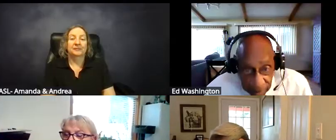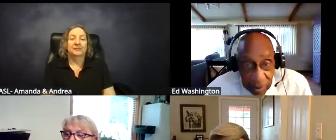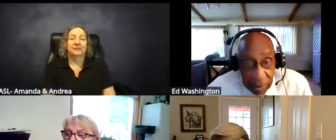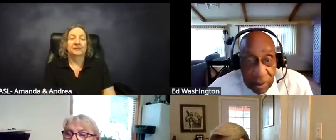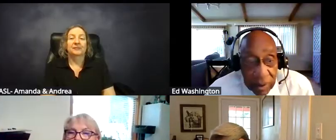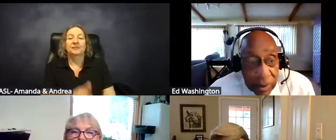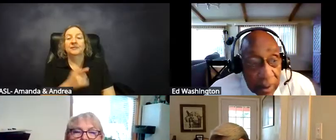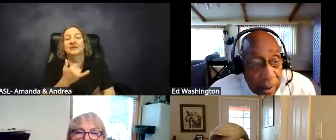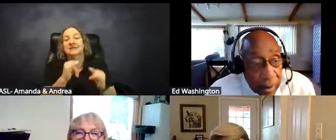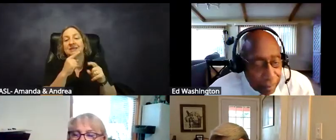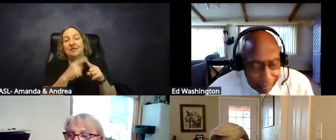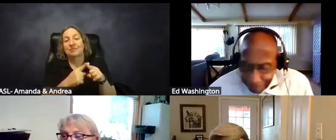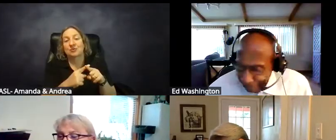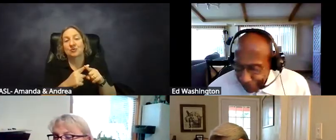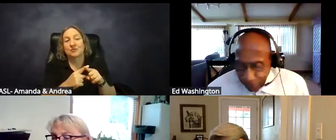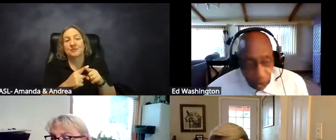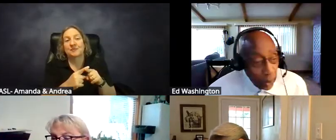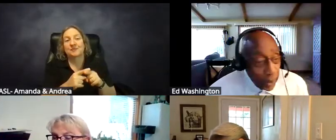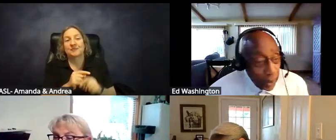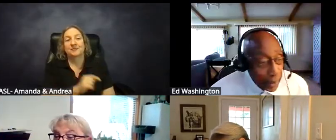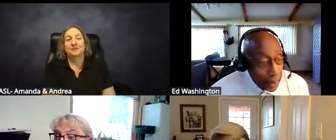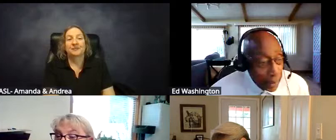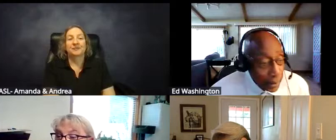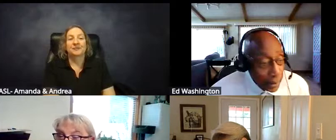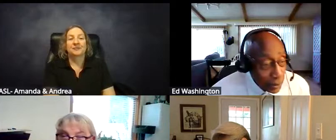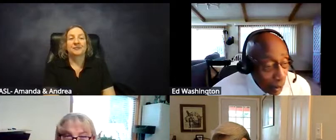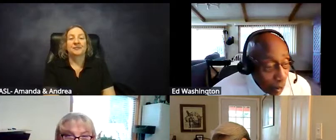Oh, you're still muted.